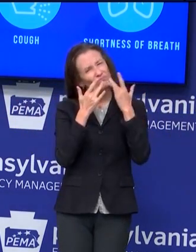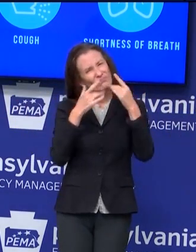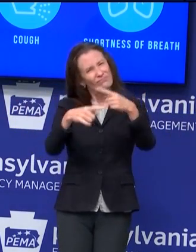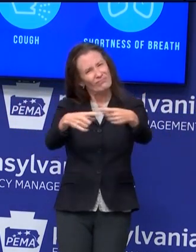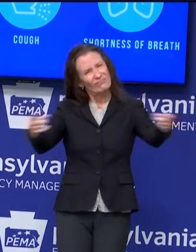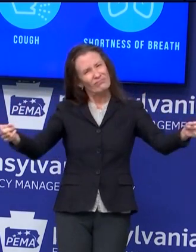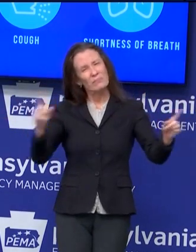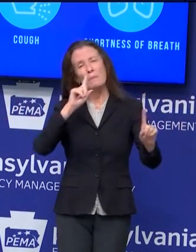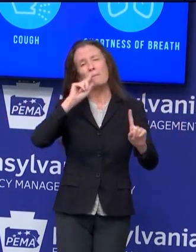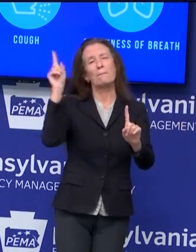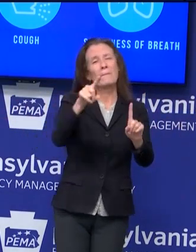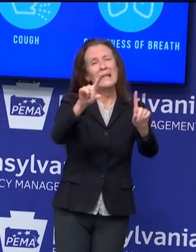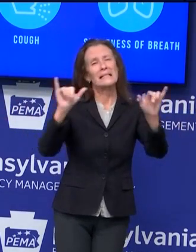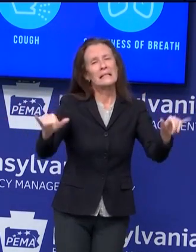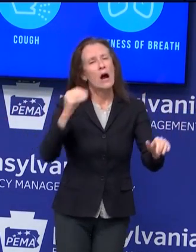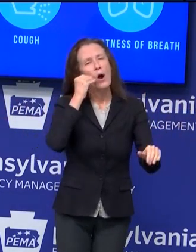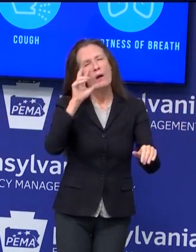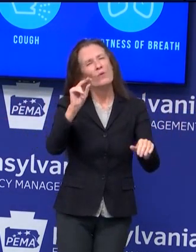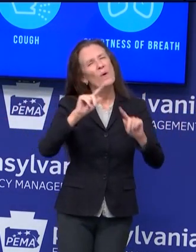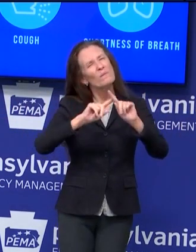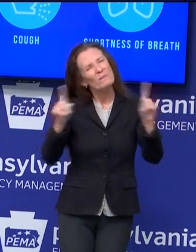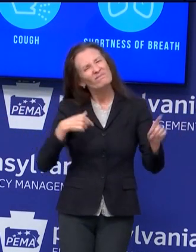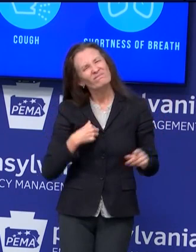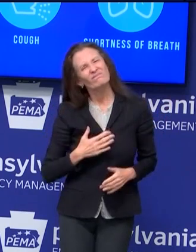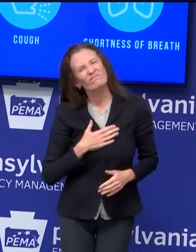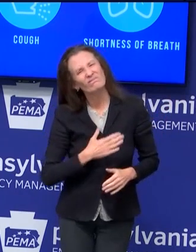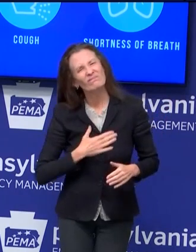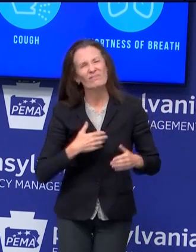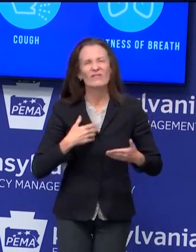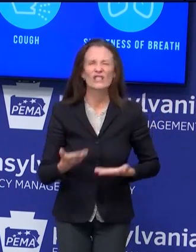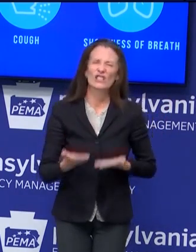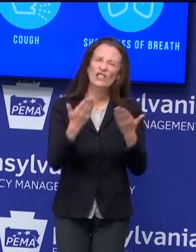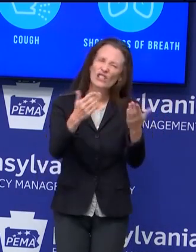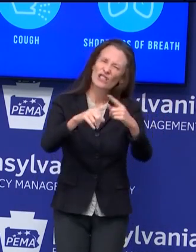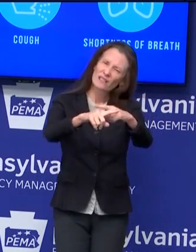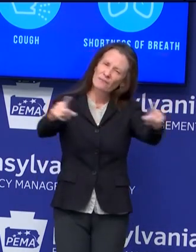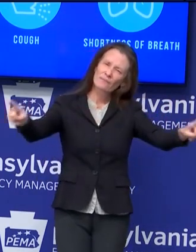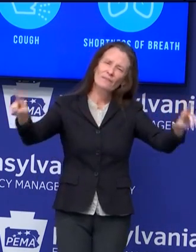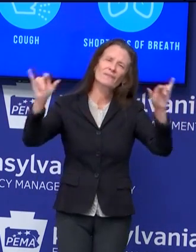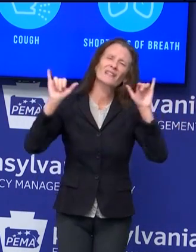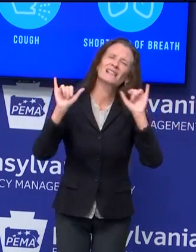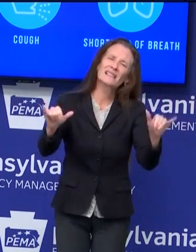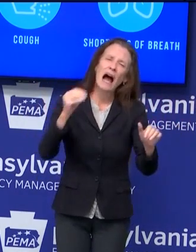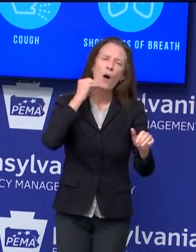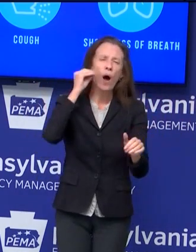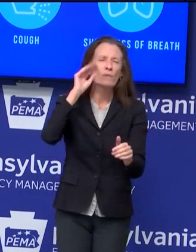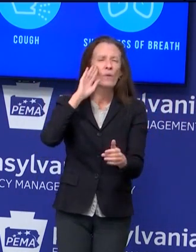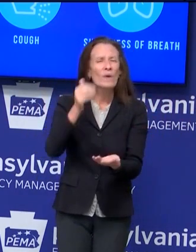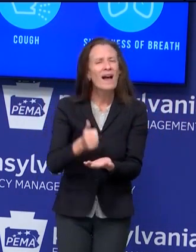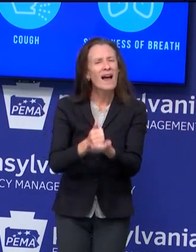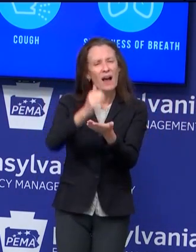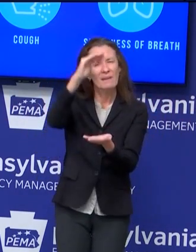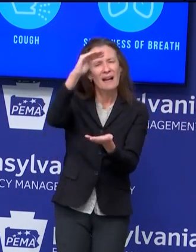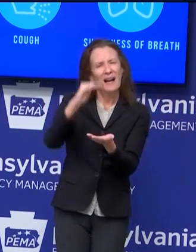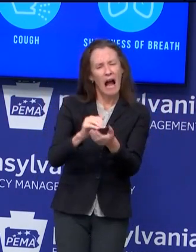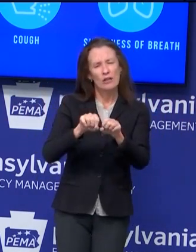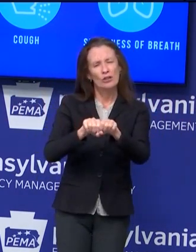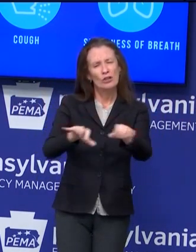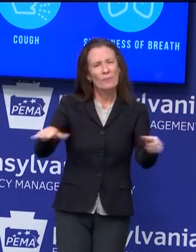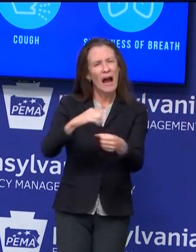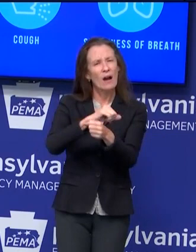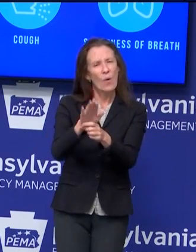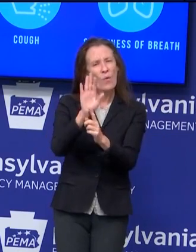steps seriously, because what we have to keep in mind is that when we talk about COVID, a number is not just